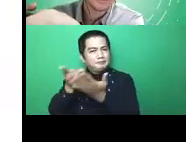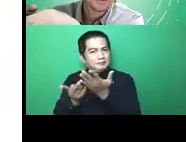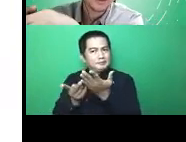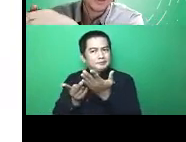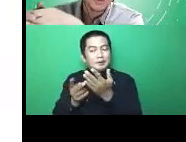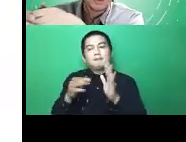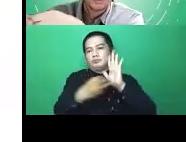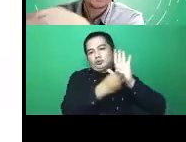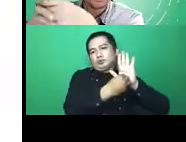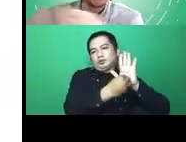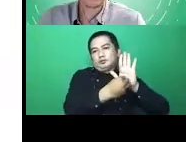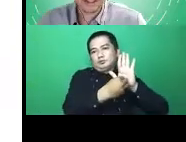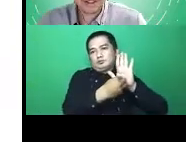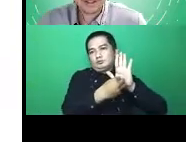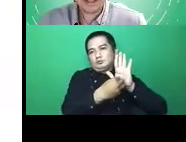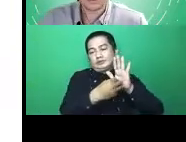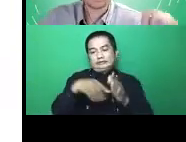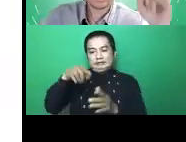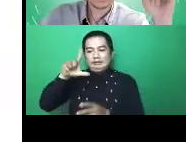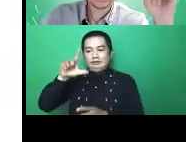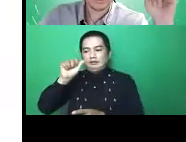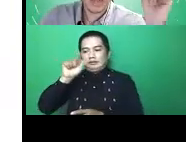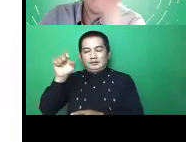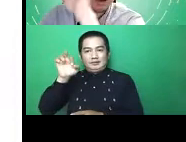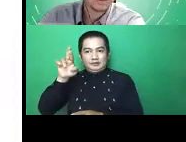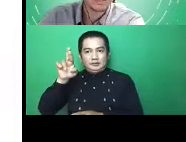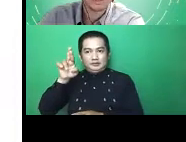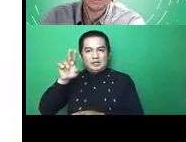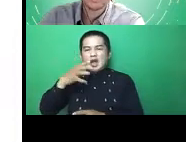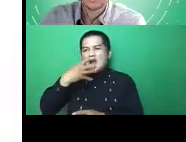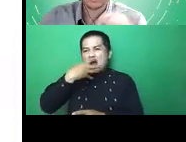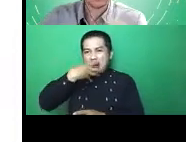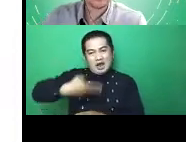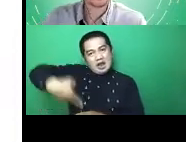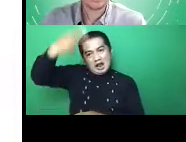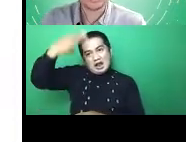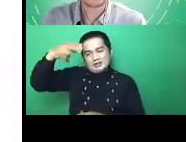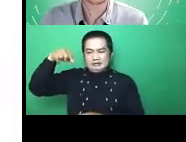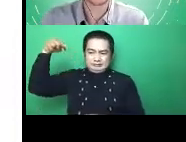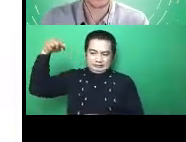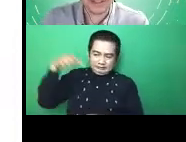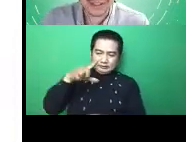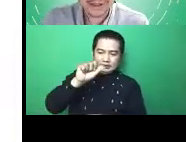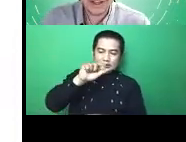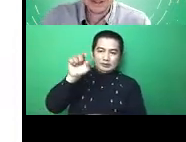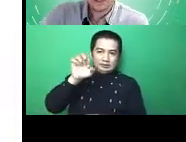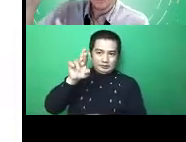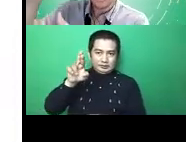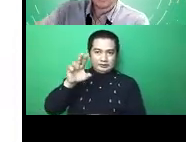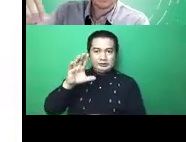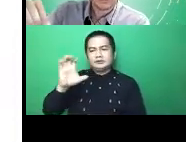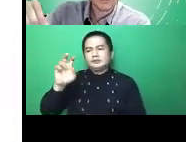model. Laser, because it uses a high-powered laser. And then the keyword here is sintering.